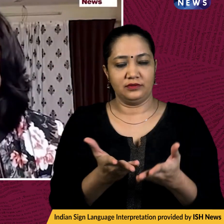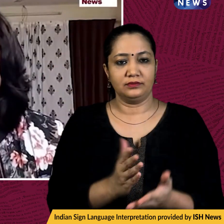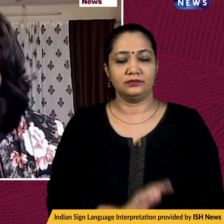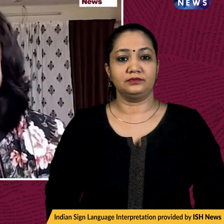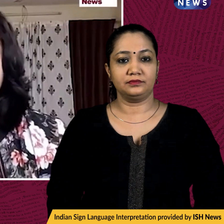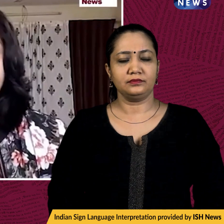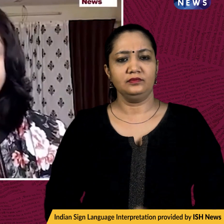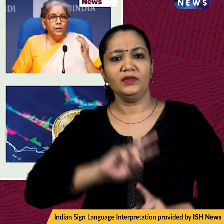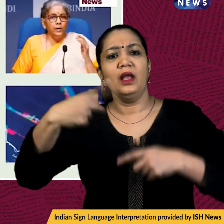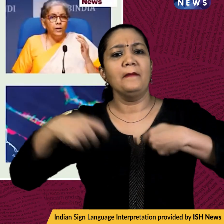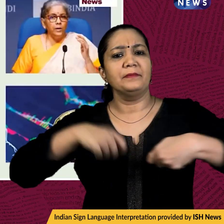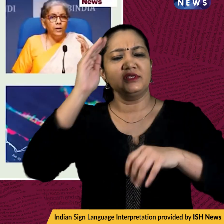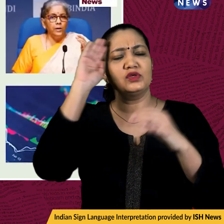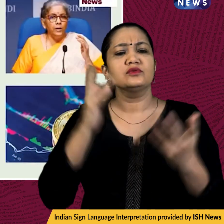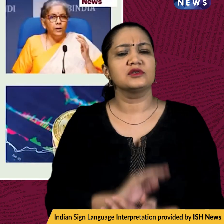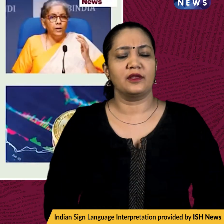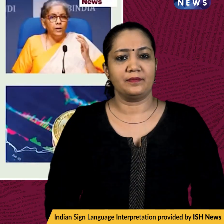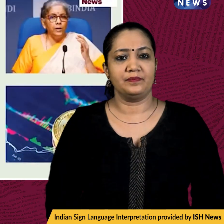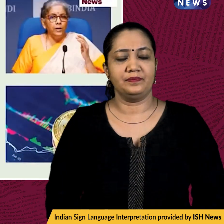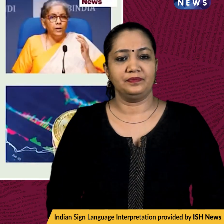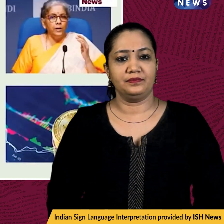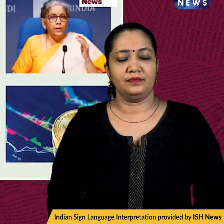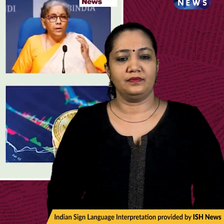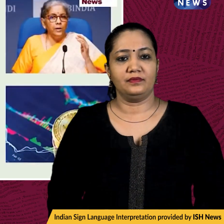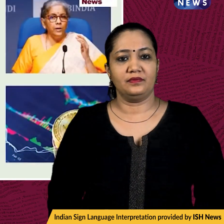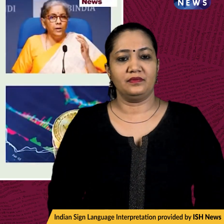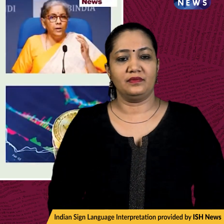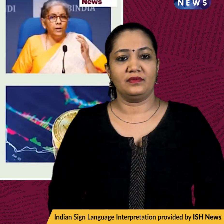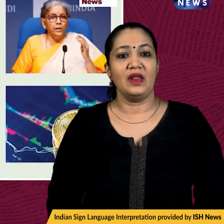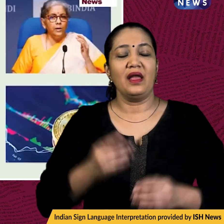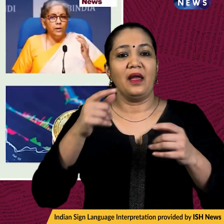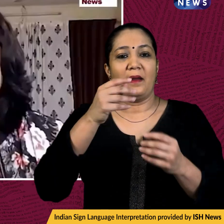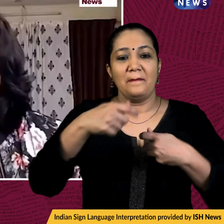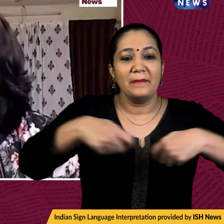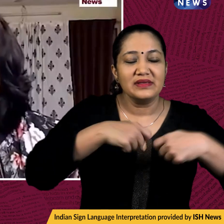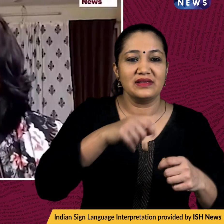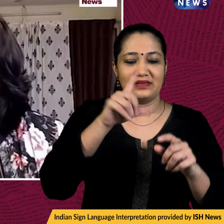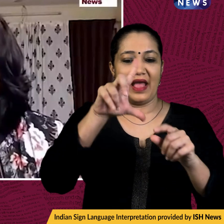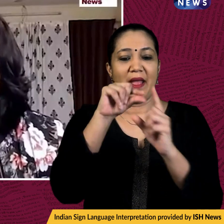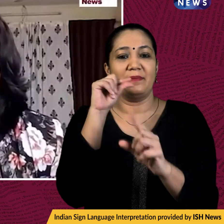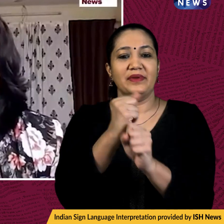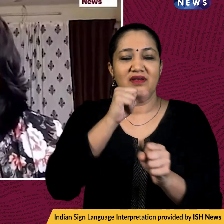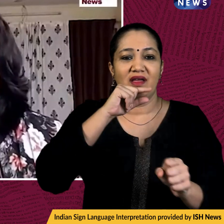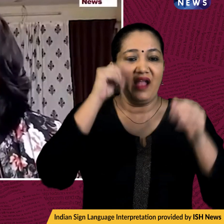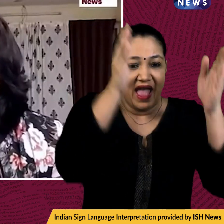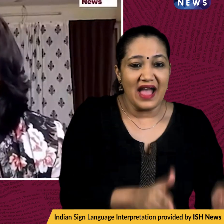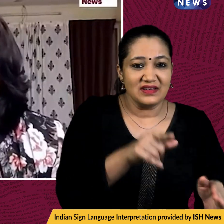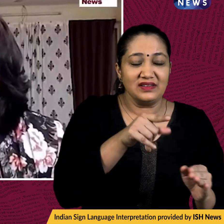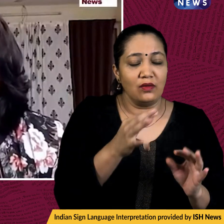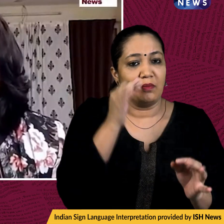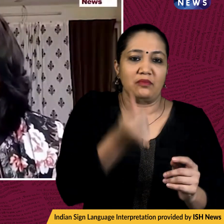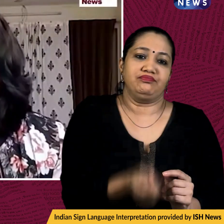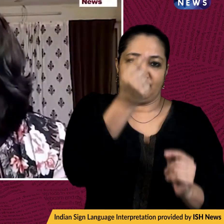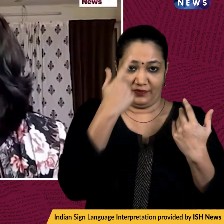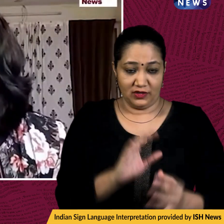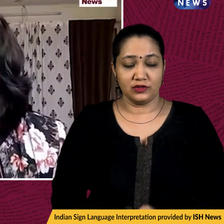gas. On to business news right now, starting off with commercial LPG cylinders whose prices